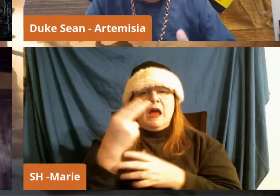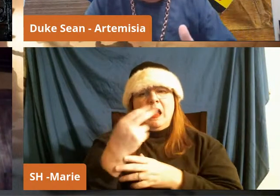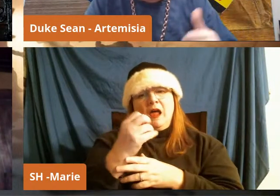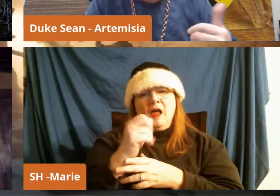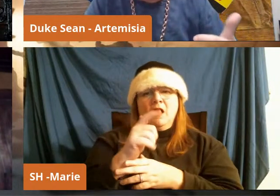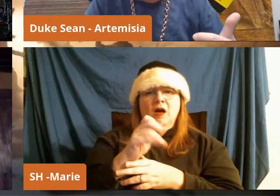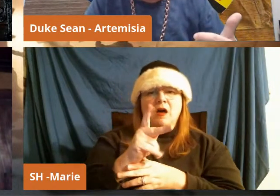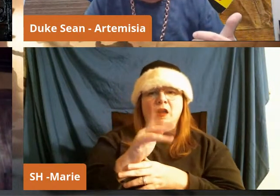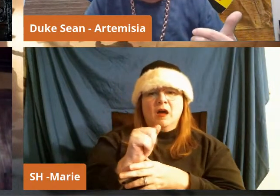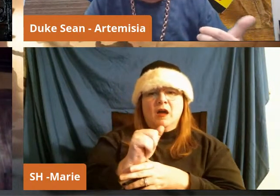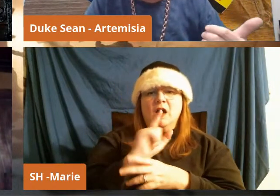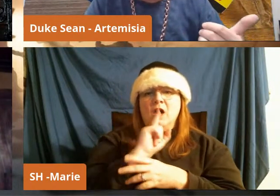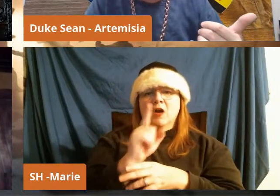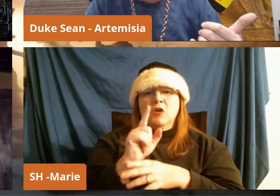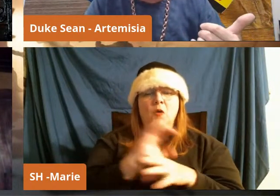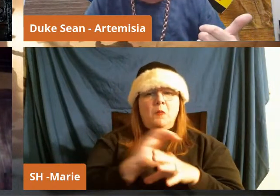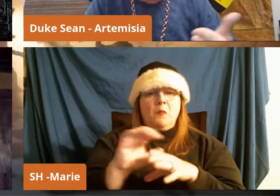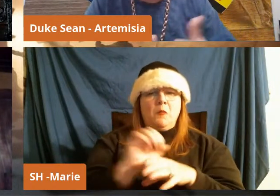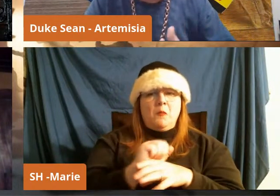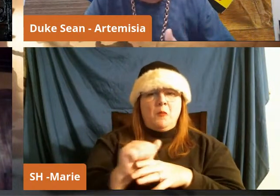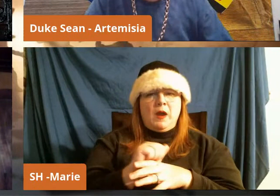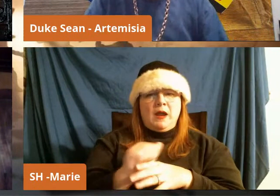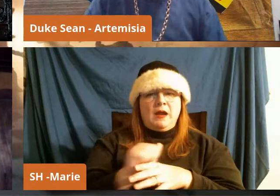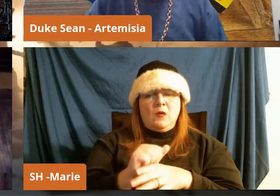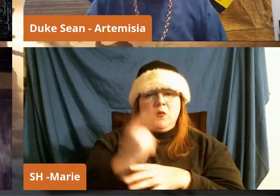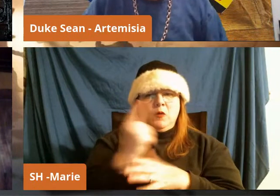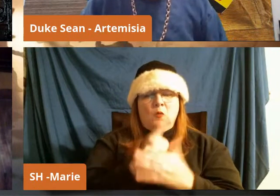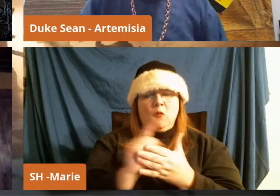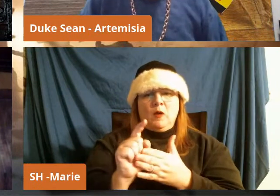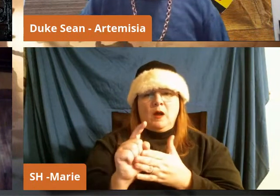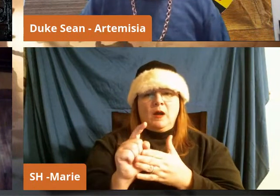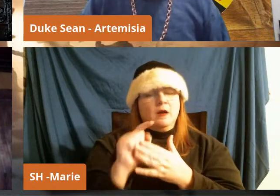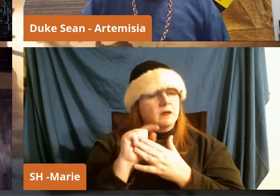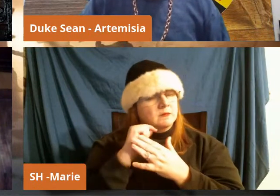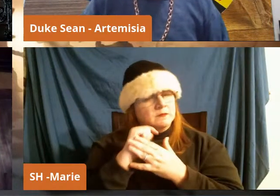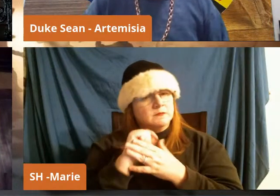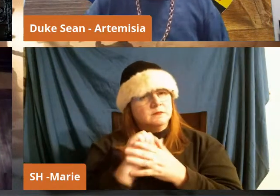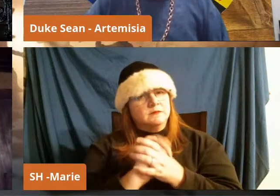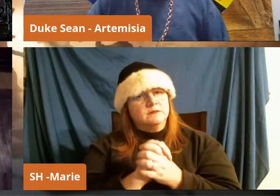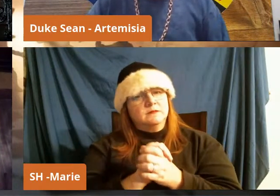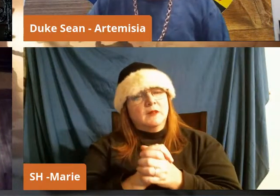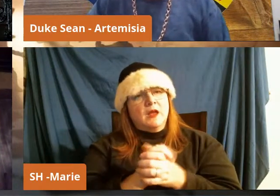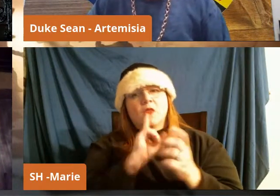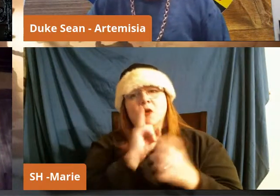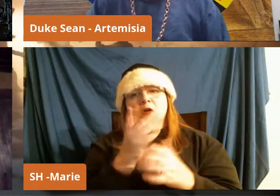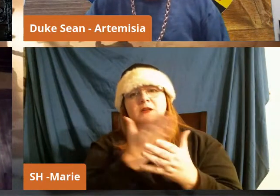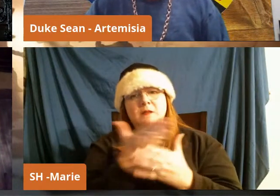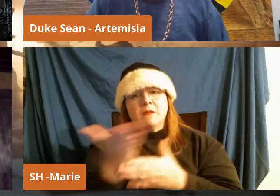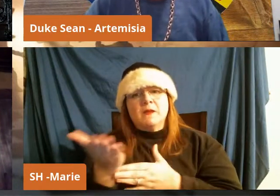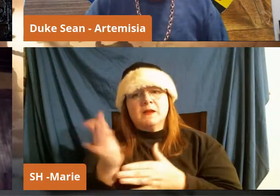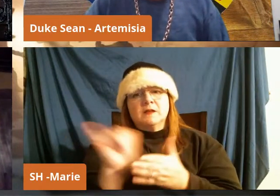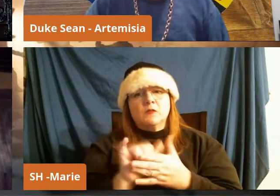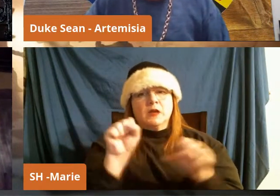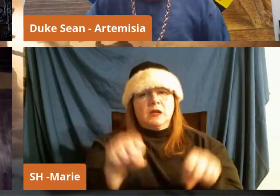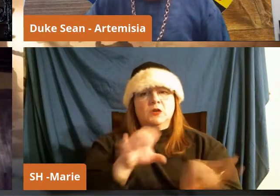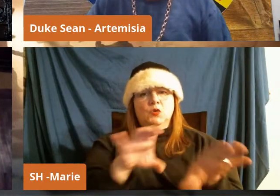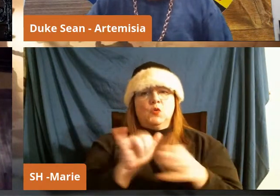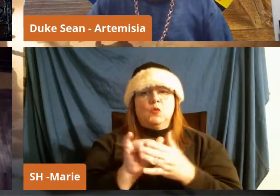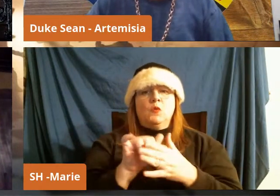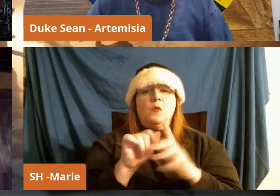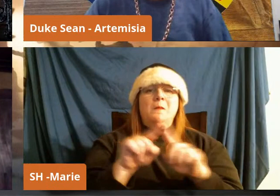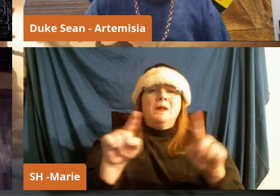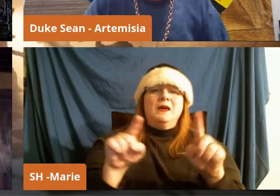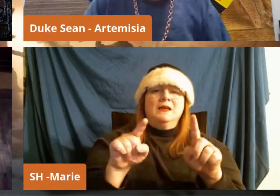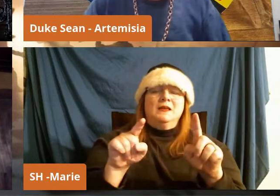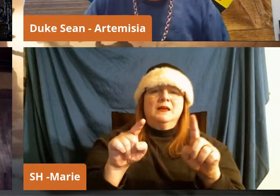are doing practice once a week at least. So there are some things that we can do there, but